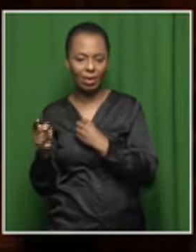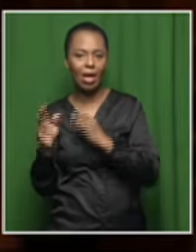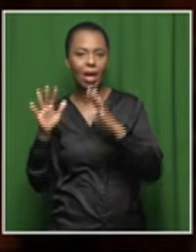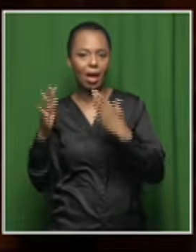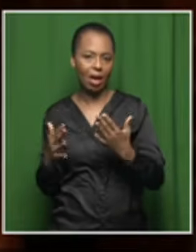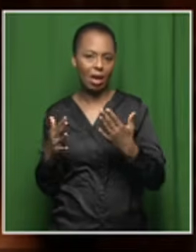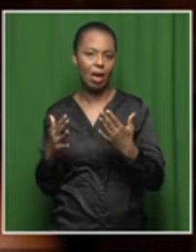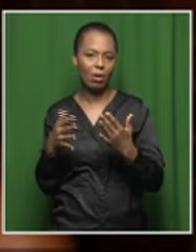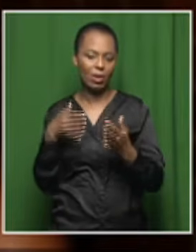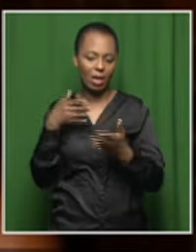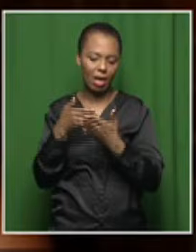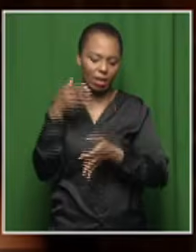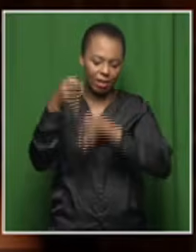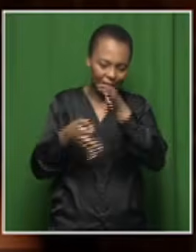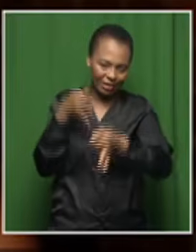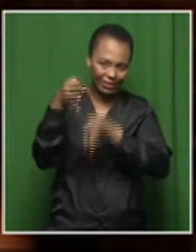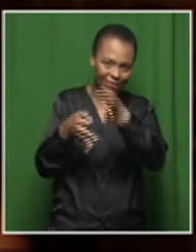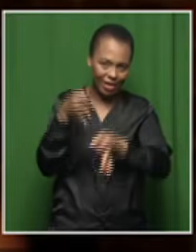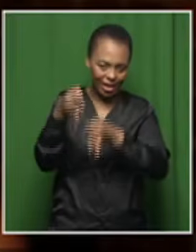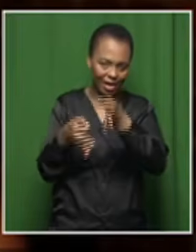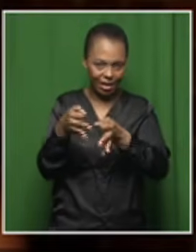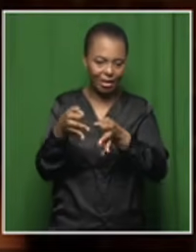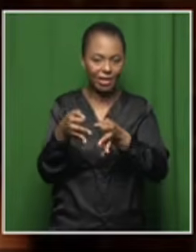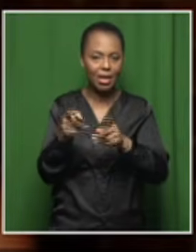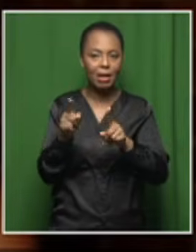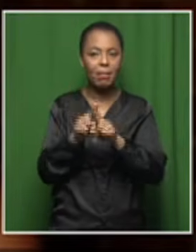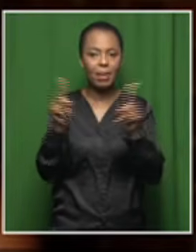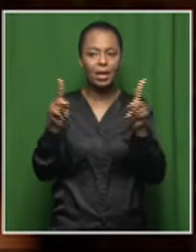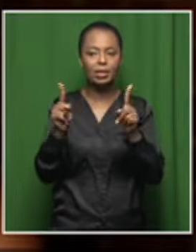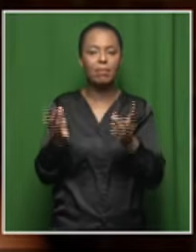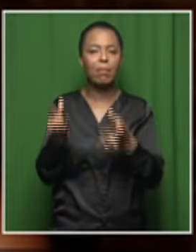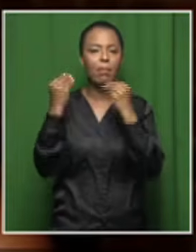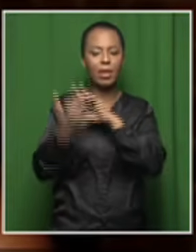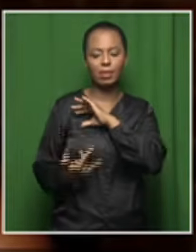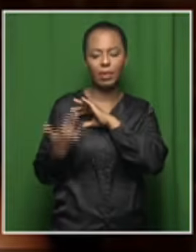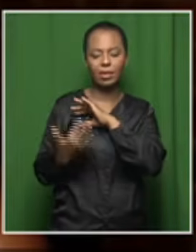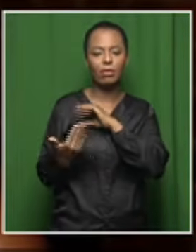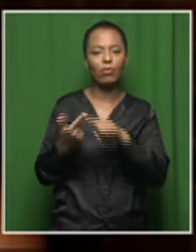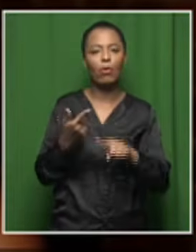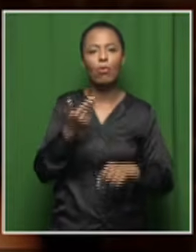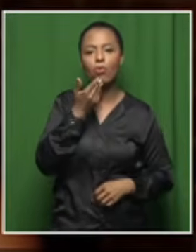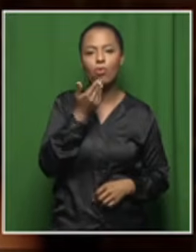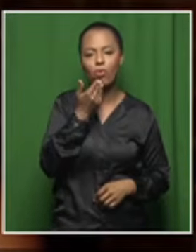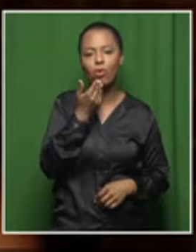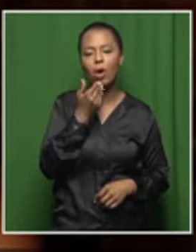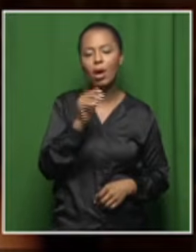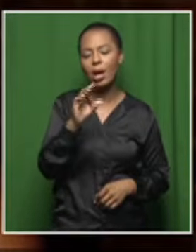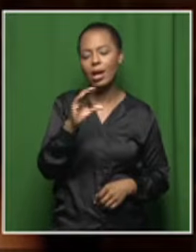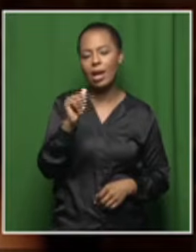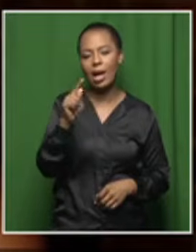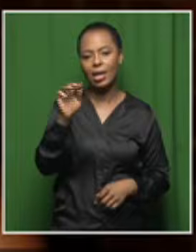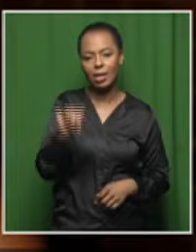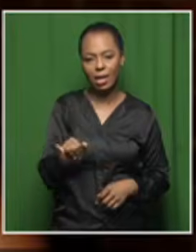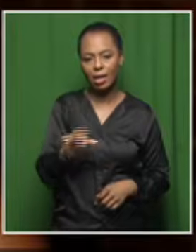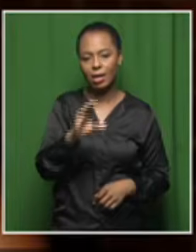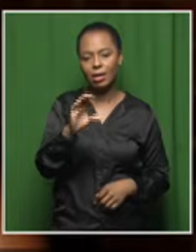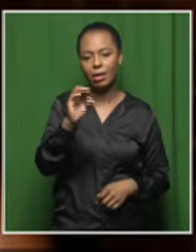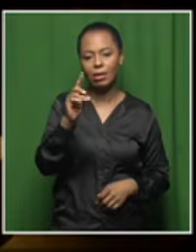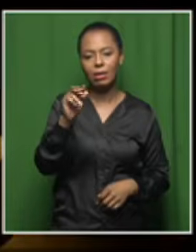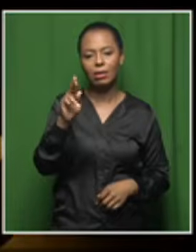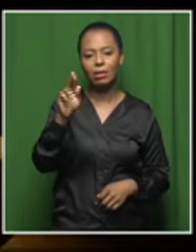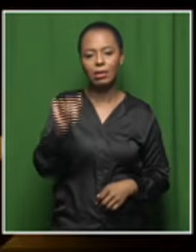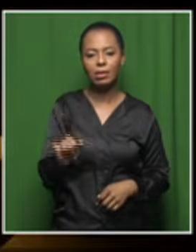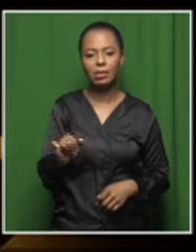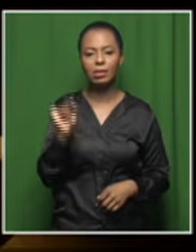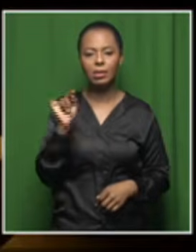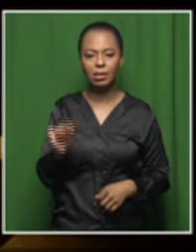So with the installation here behind us by Kada Atia, looking at the city of Gardea, which is a